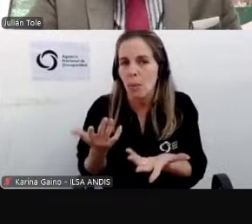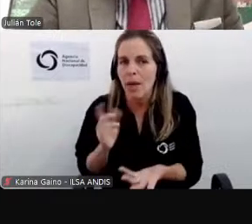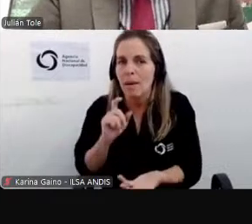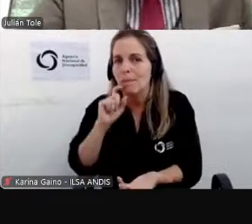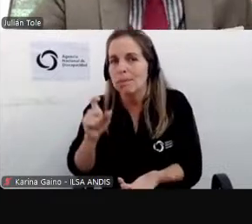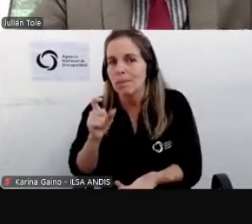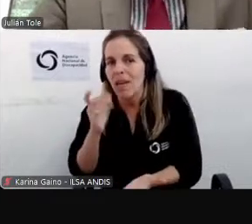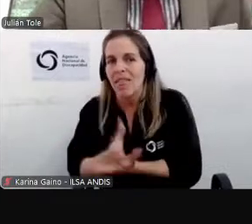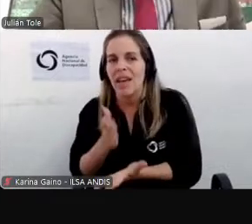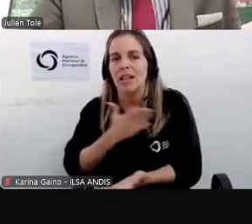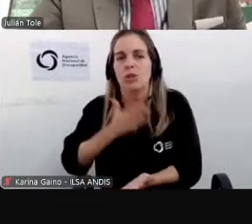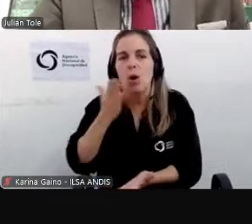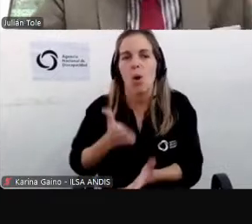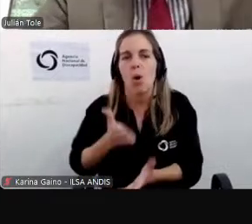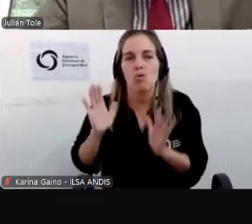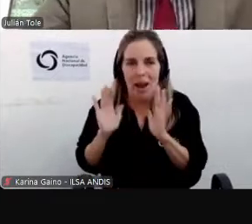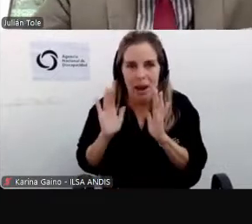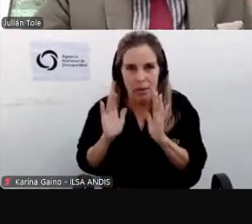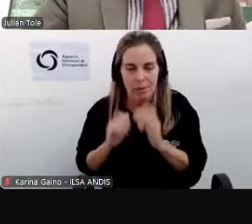companies